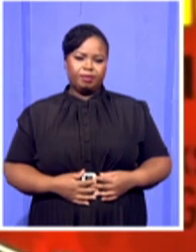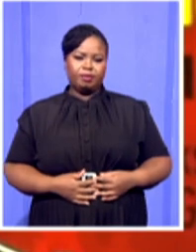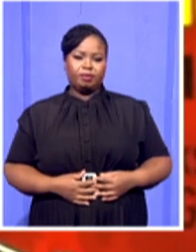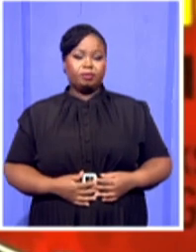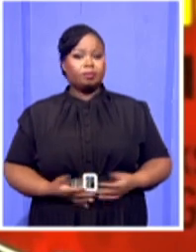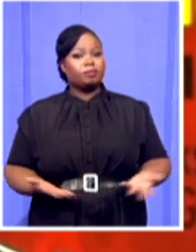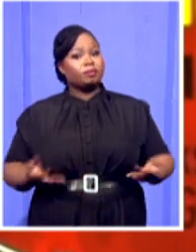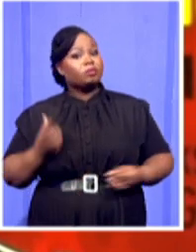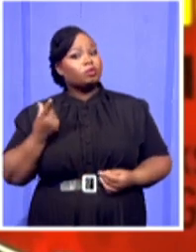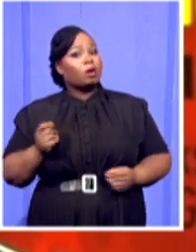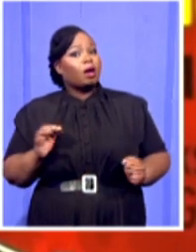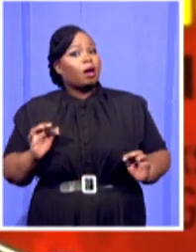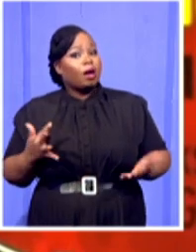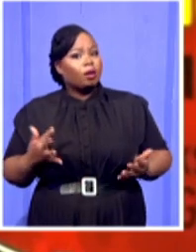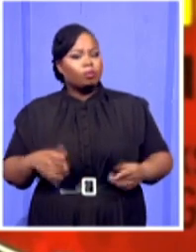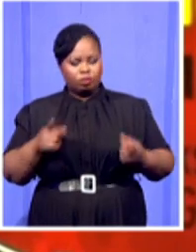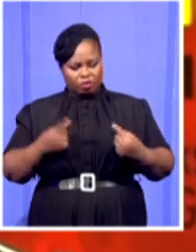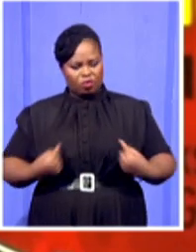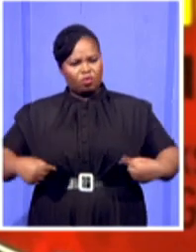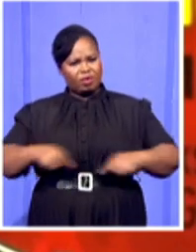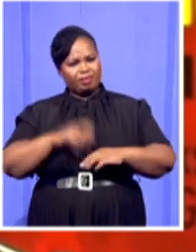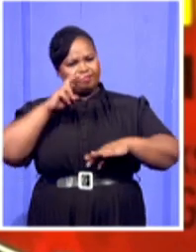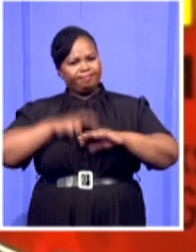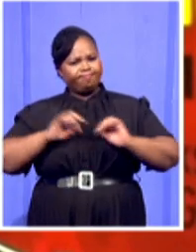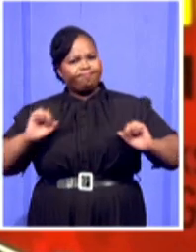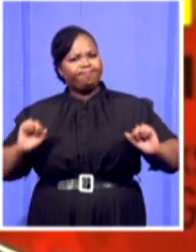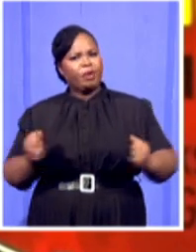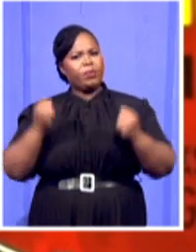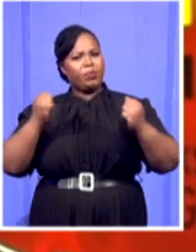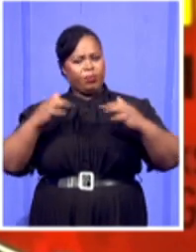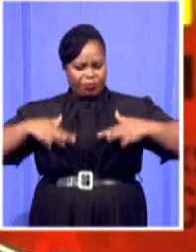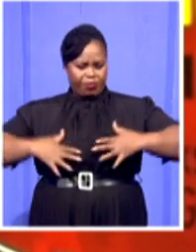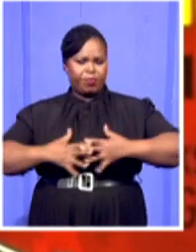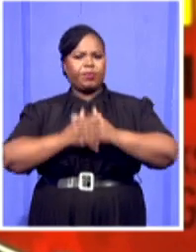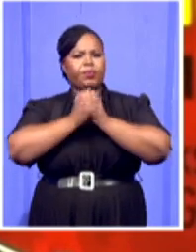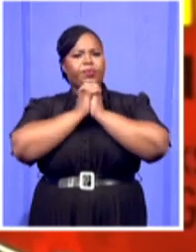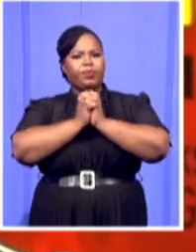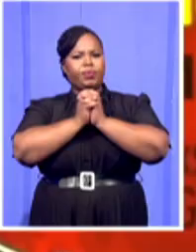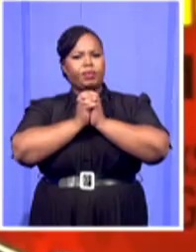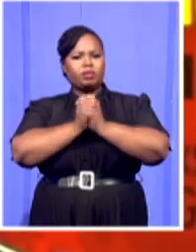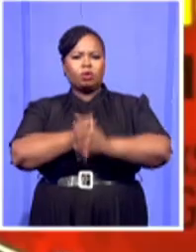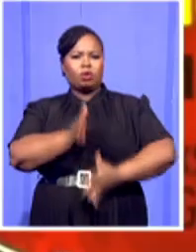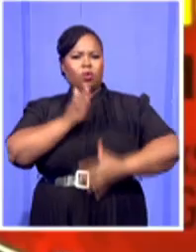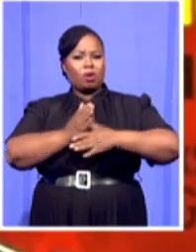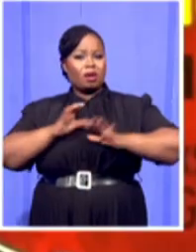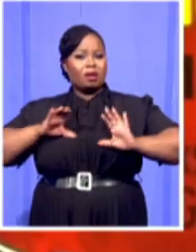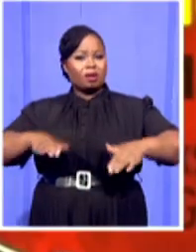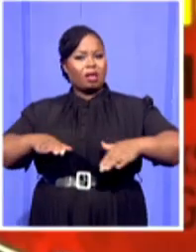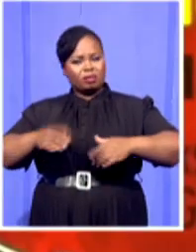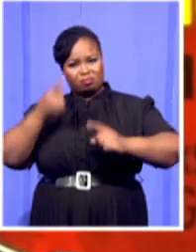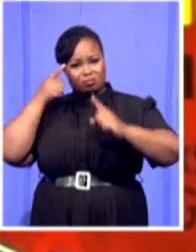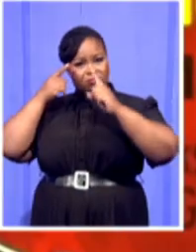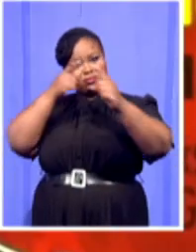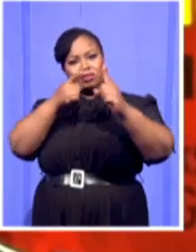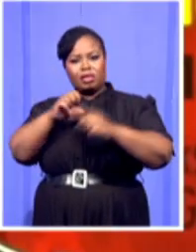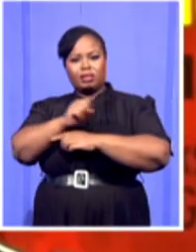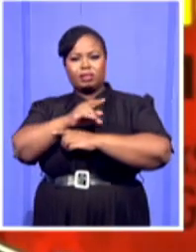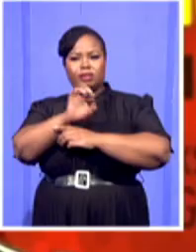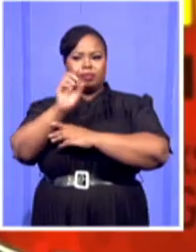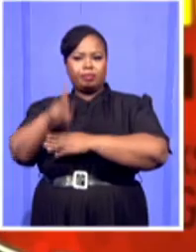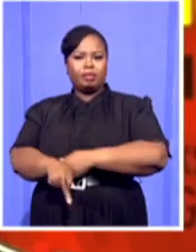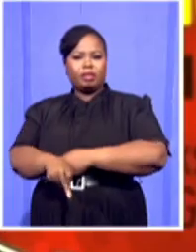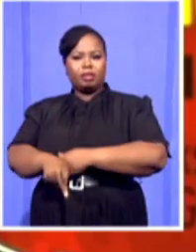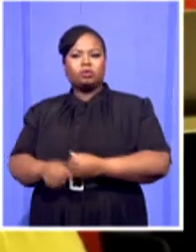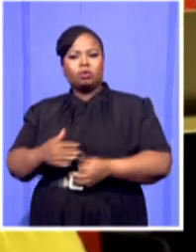And to do this, we need a vibrant, a united, a working class orientated SACP at